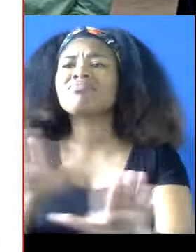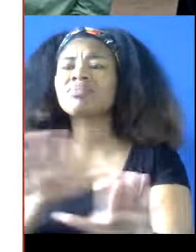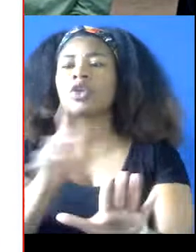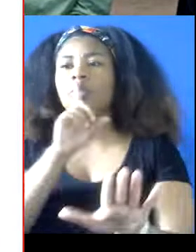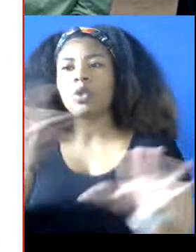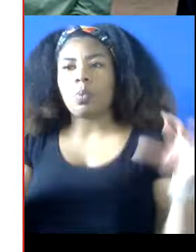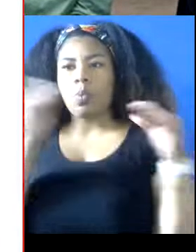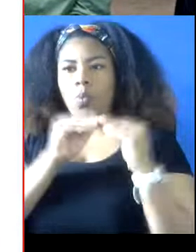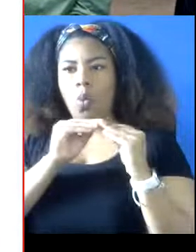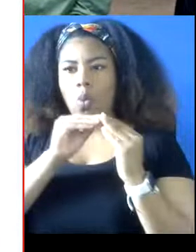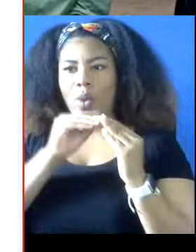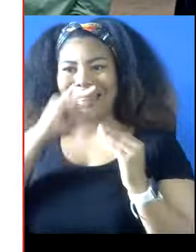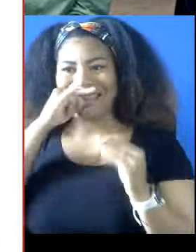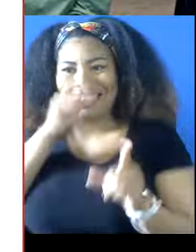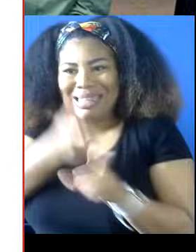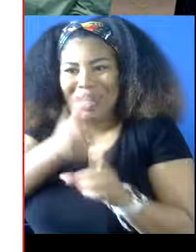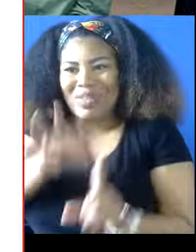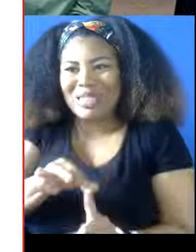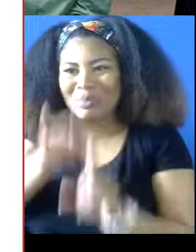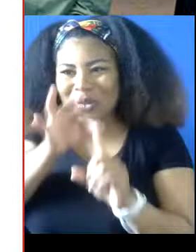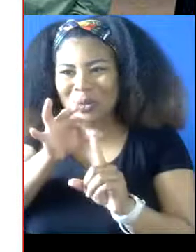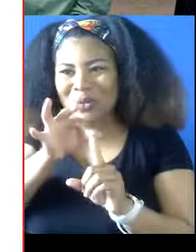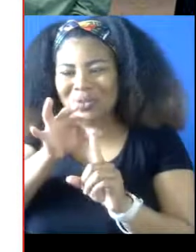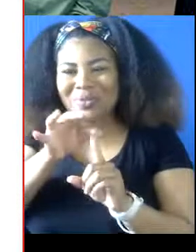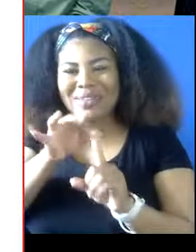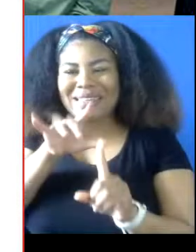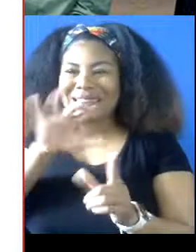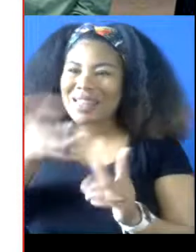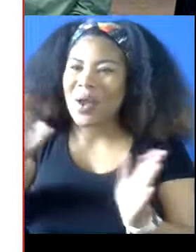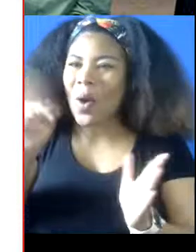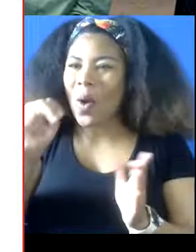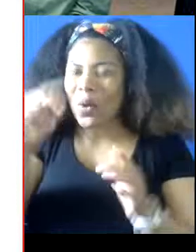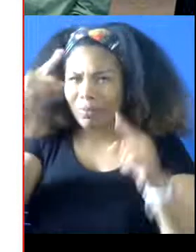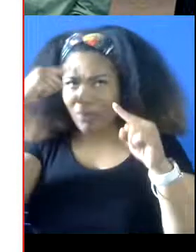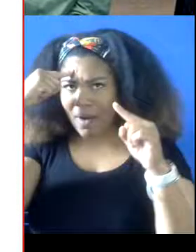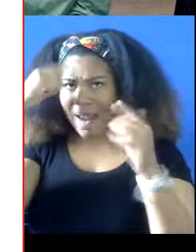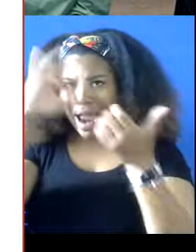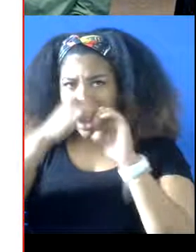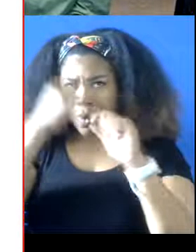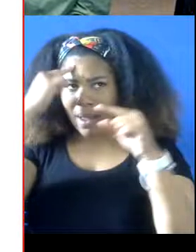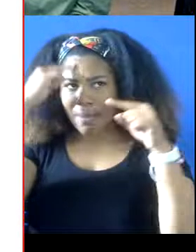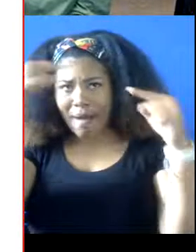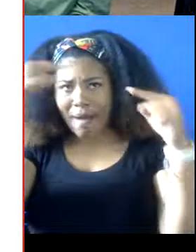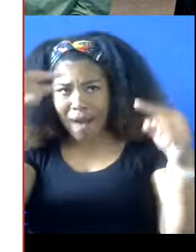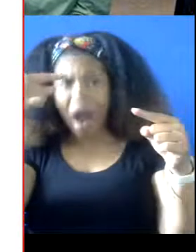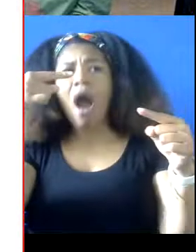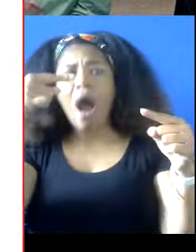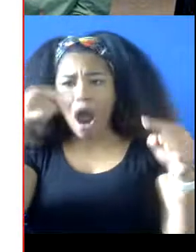process information. And so what we know from the research is that